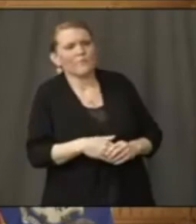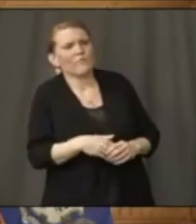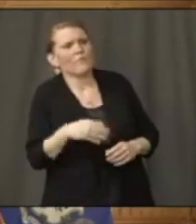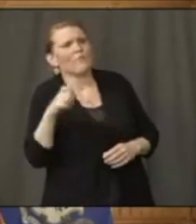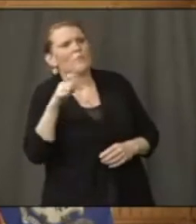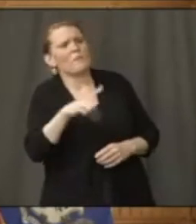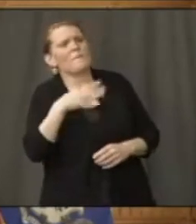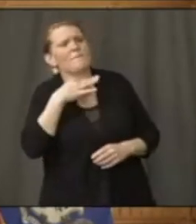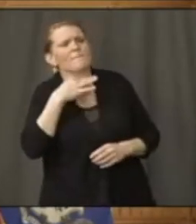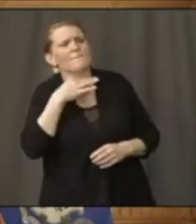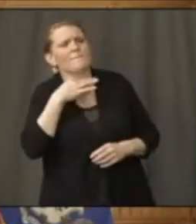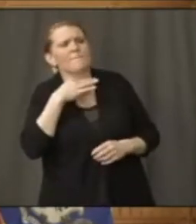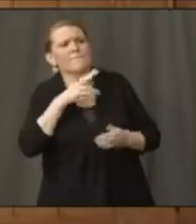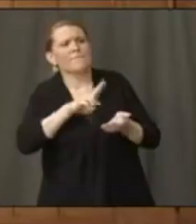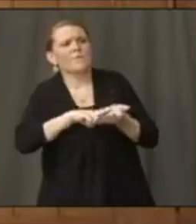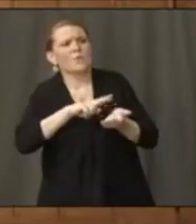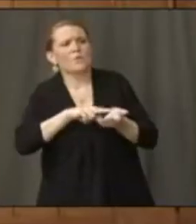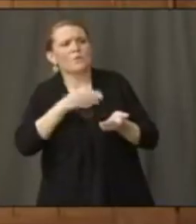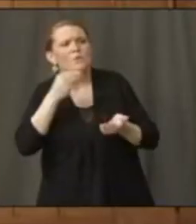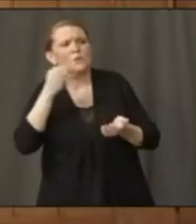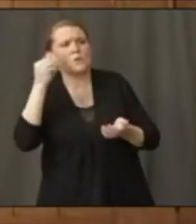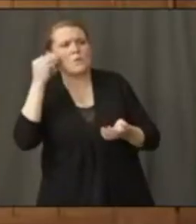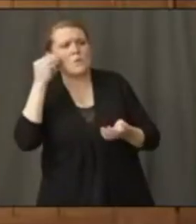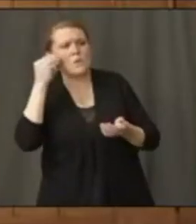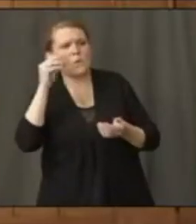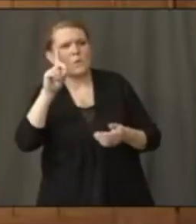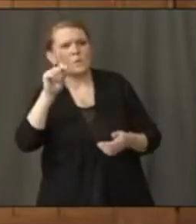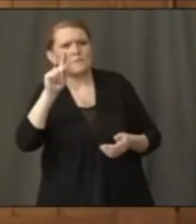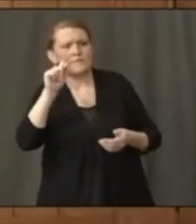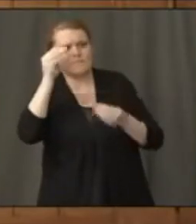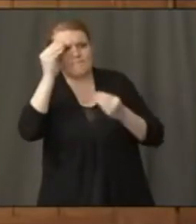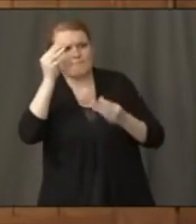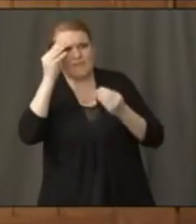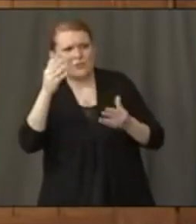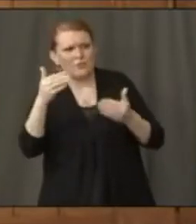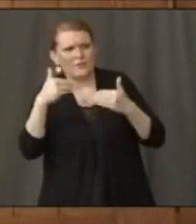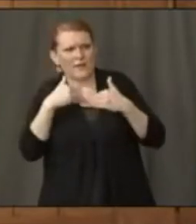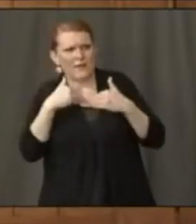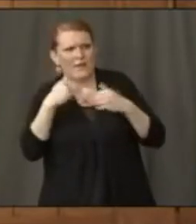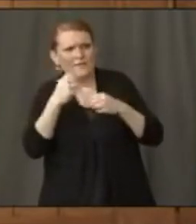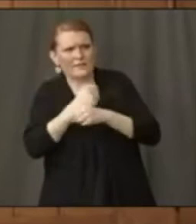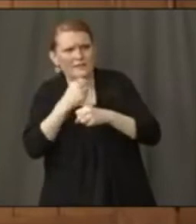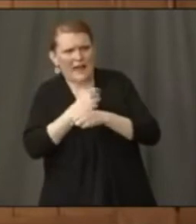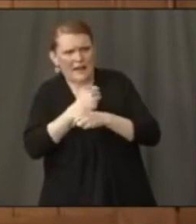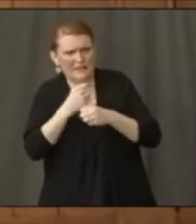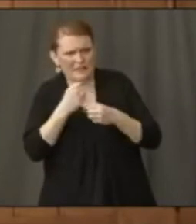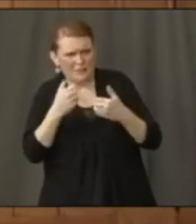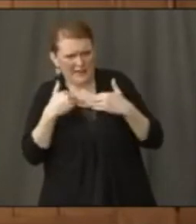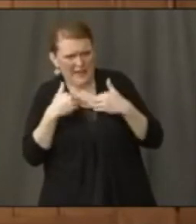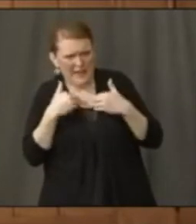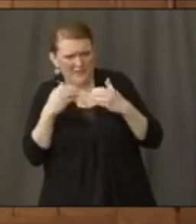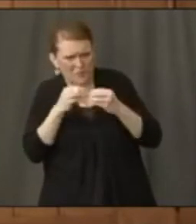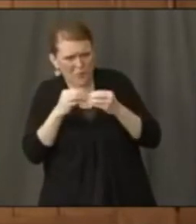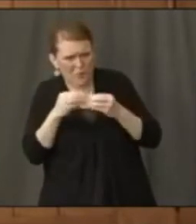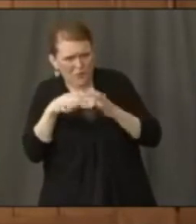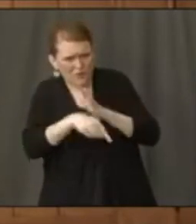I'll have to get back to you on that. I know there's some findings that have been published recently. We can get you the data on